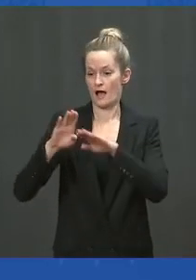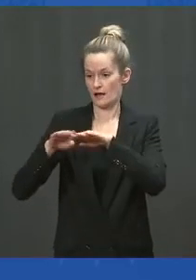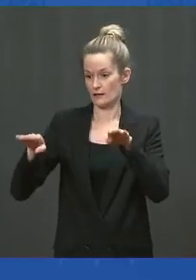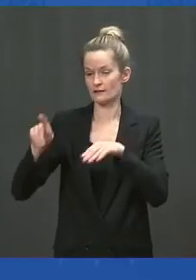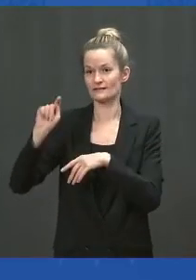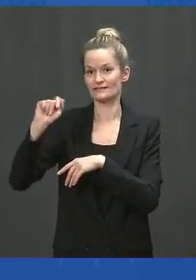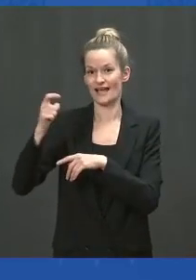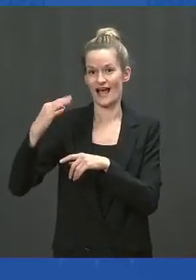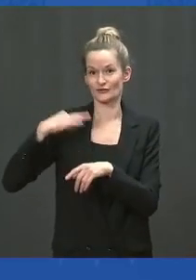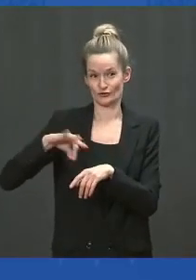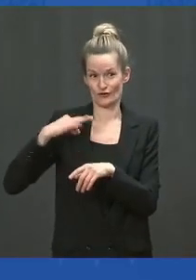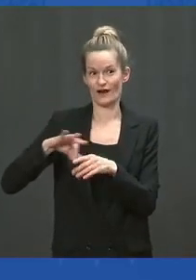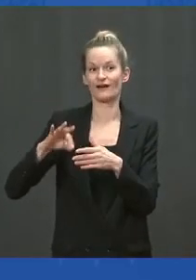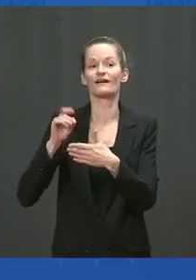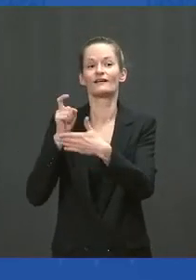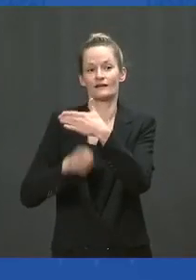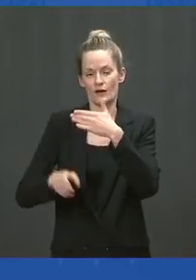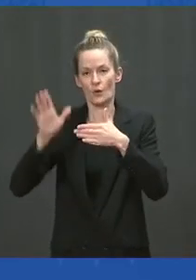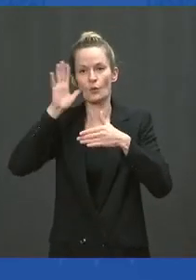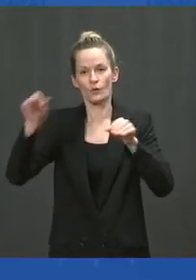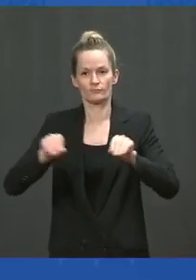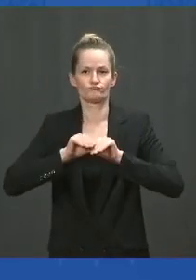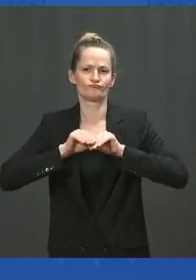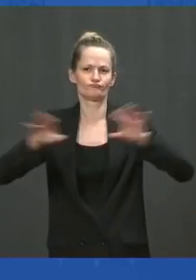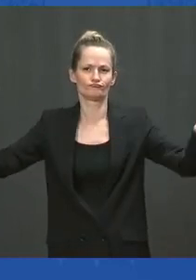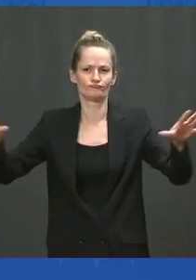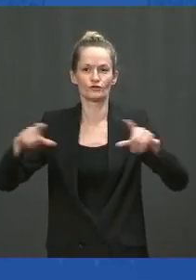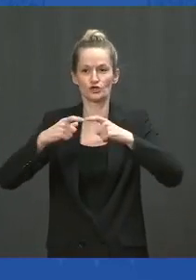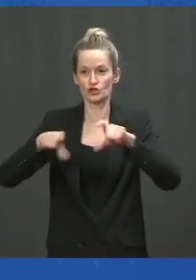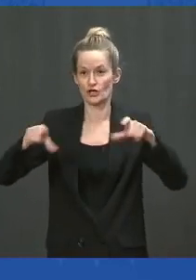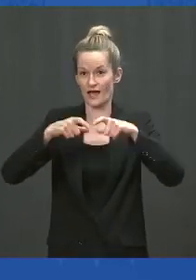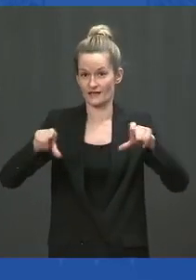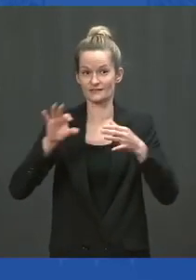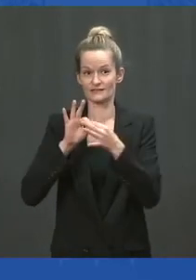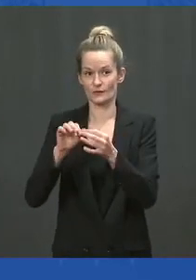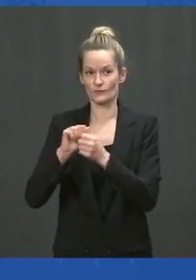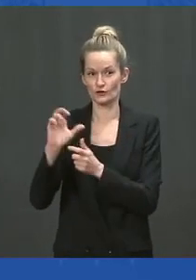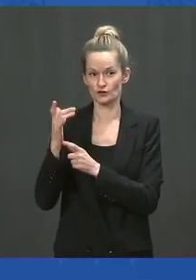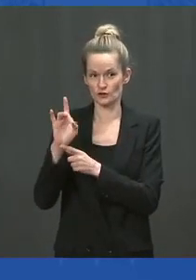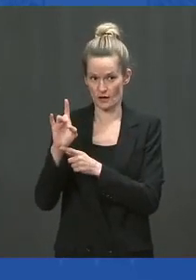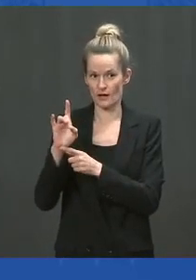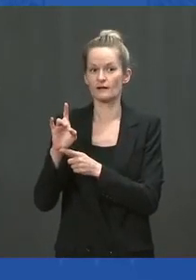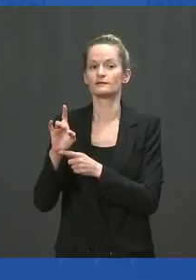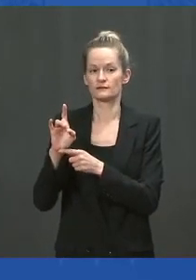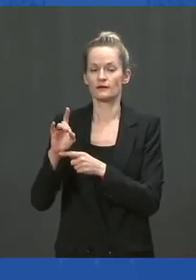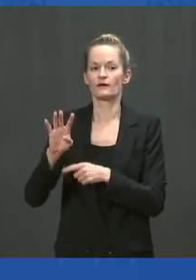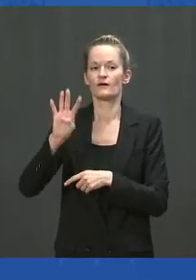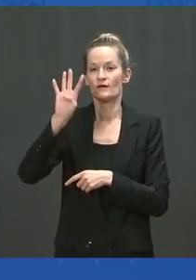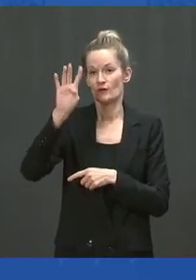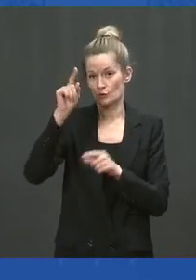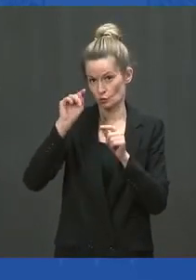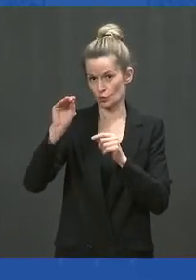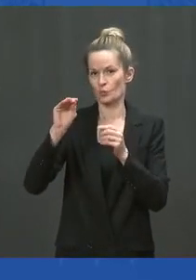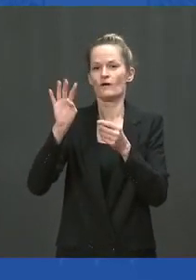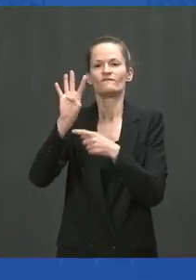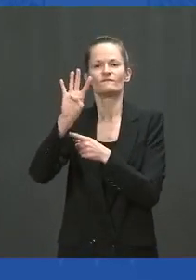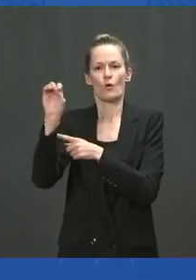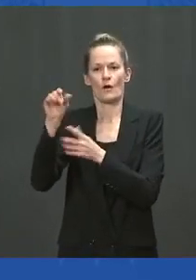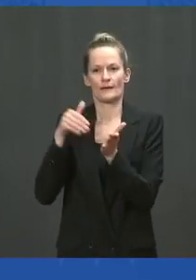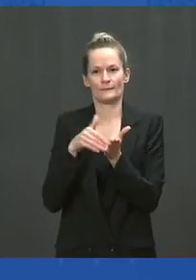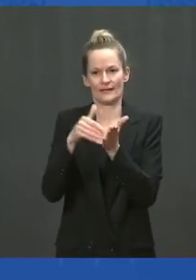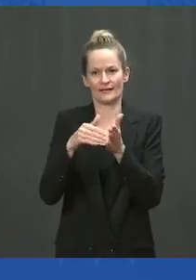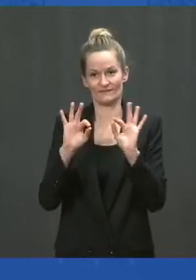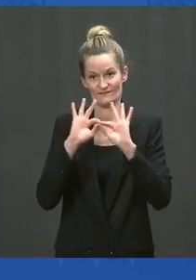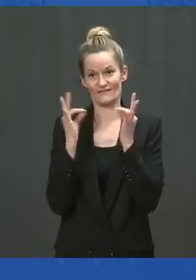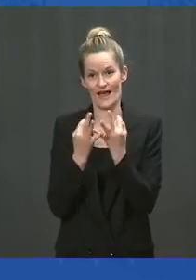days, checks are going to go out to almost 40 million families with children in 9 days, beginning next month, or the